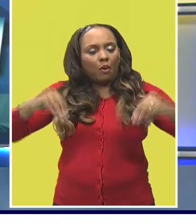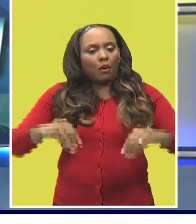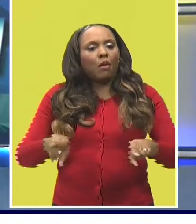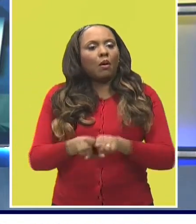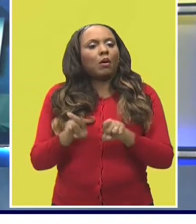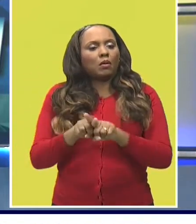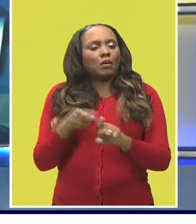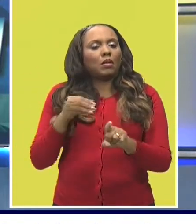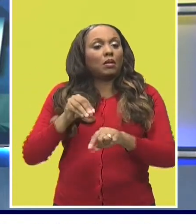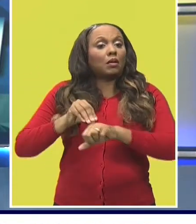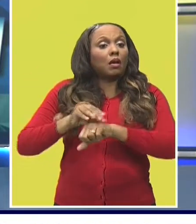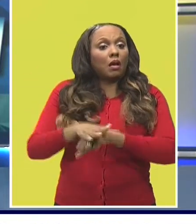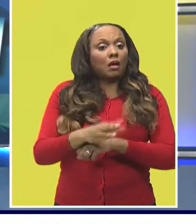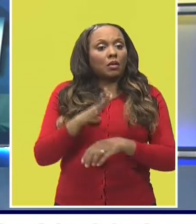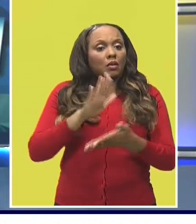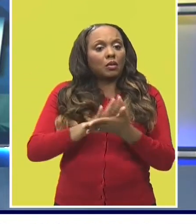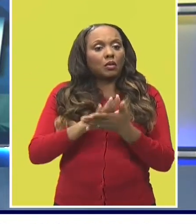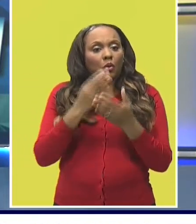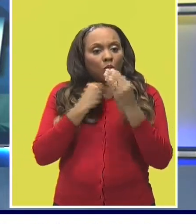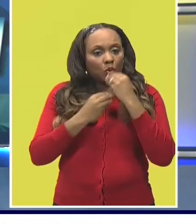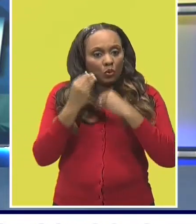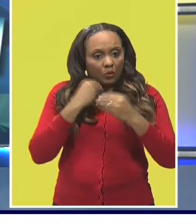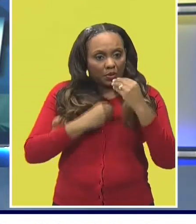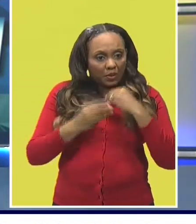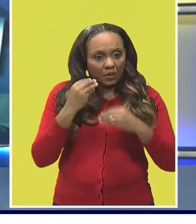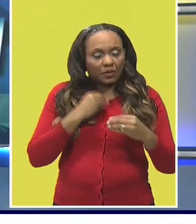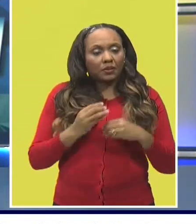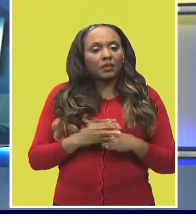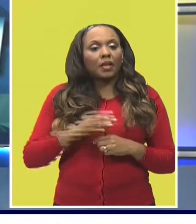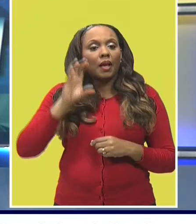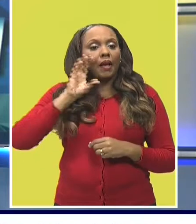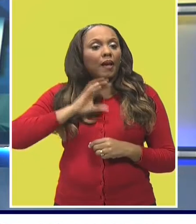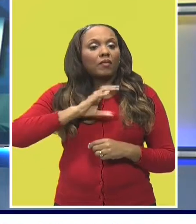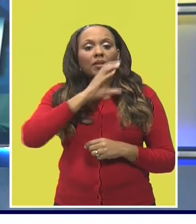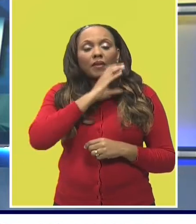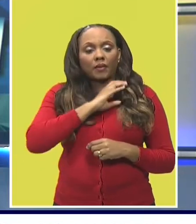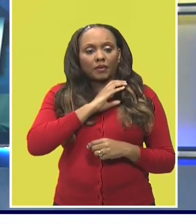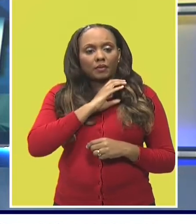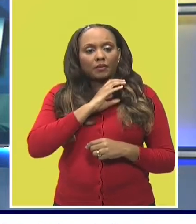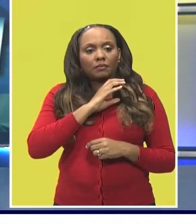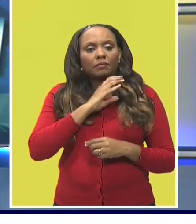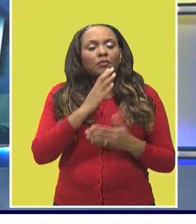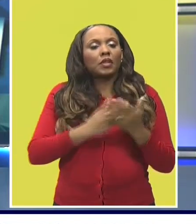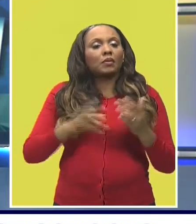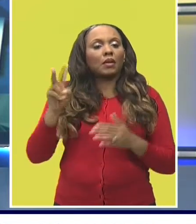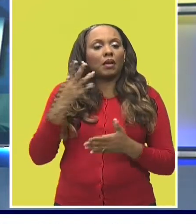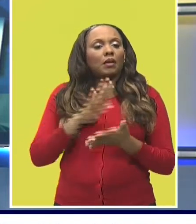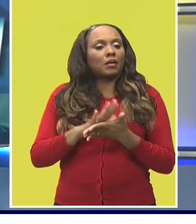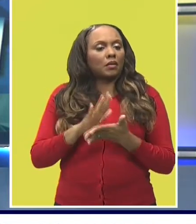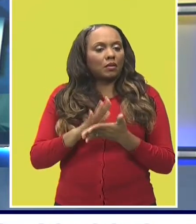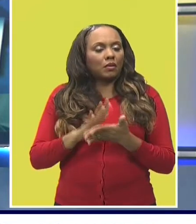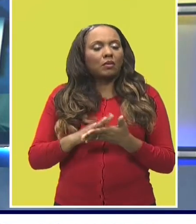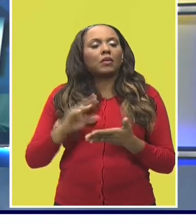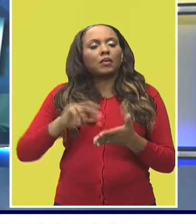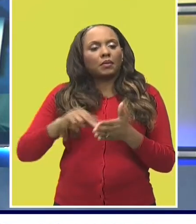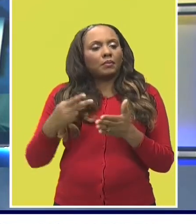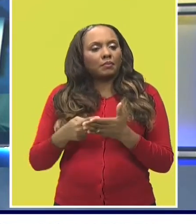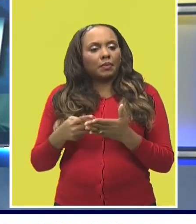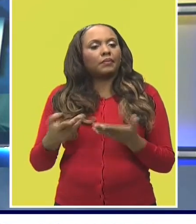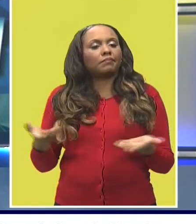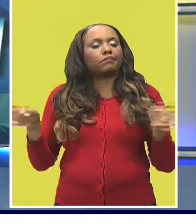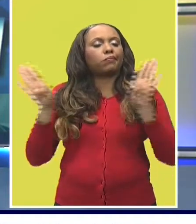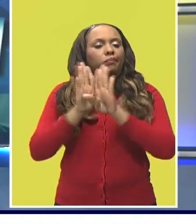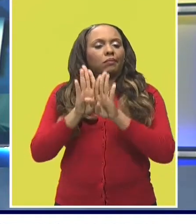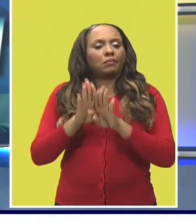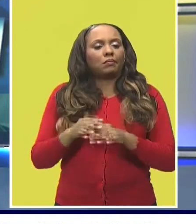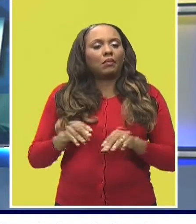St. Michael and St. Christopher in Christchurch. The cafeterias at some secondary schools were also affected, leading to their closure.